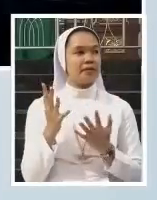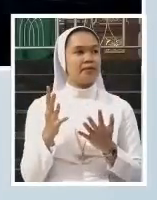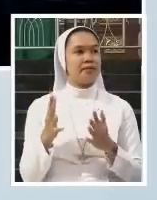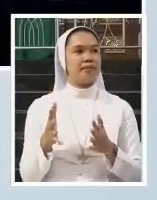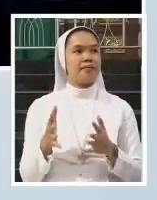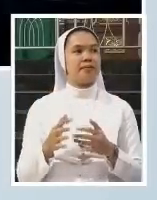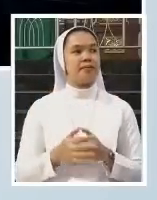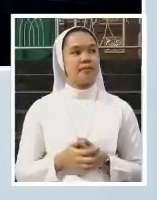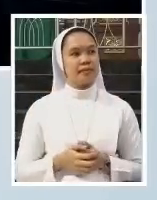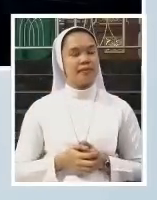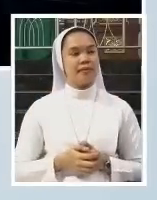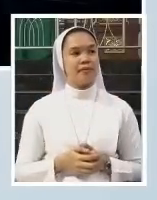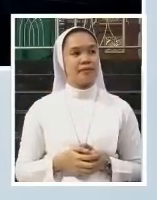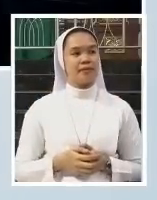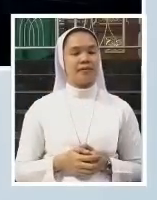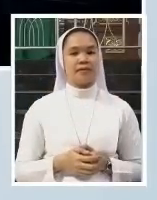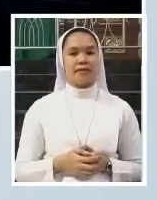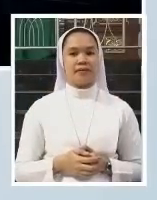Any representative from me?